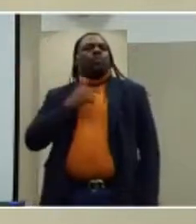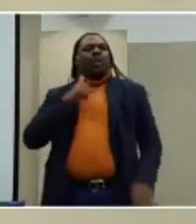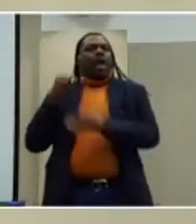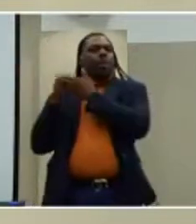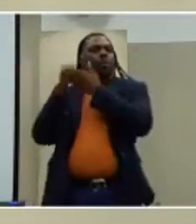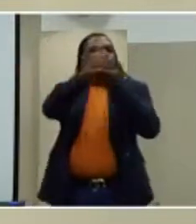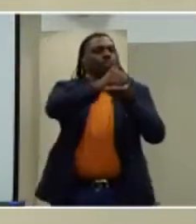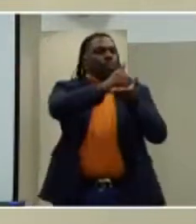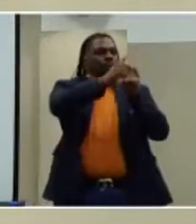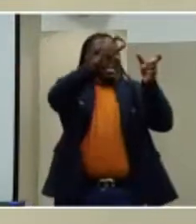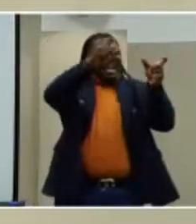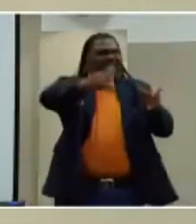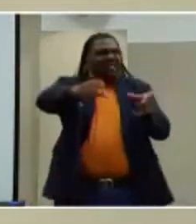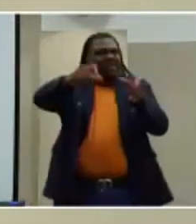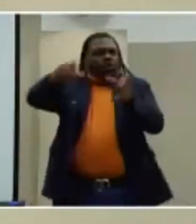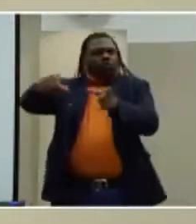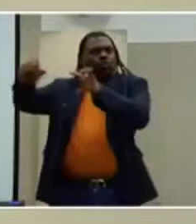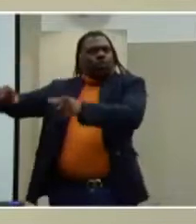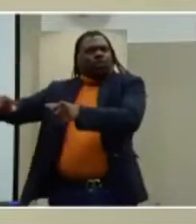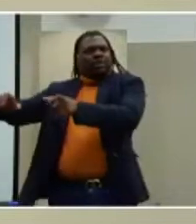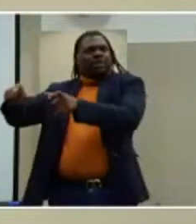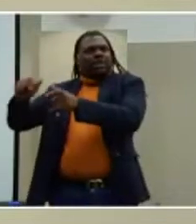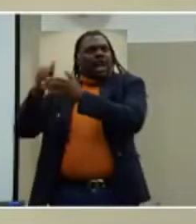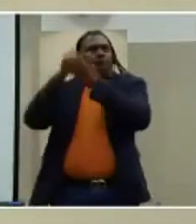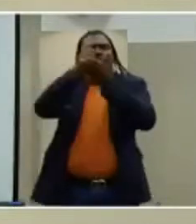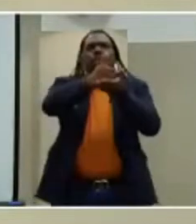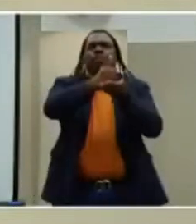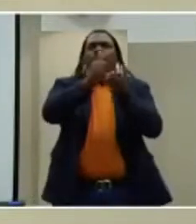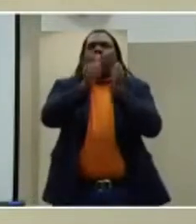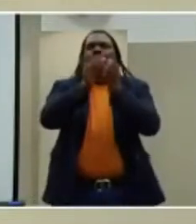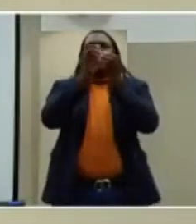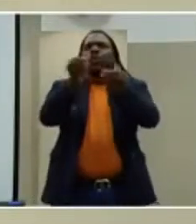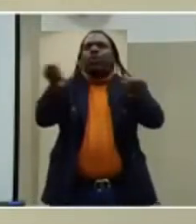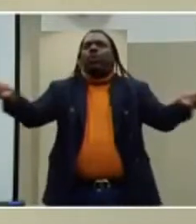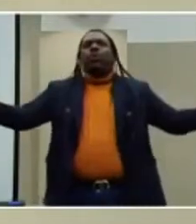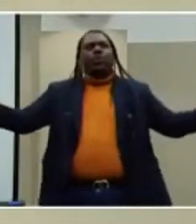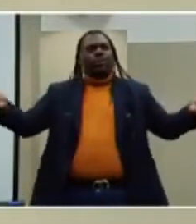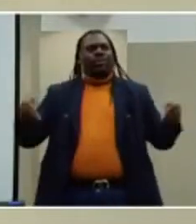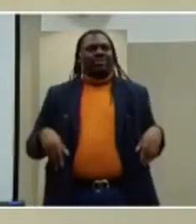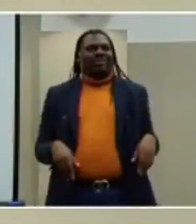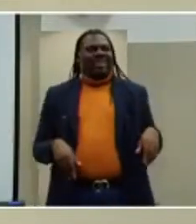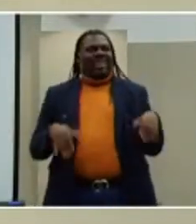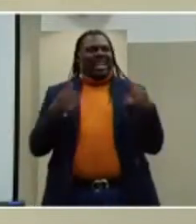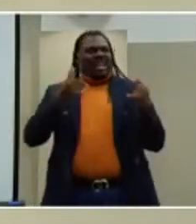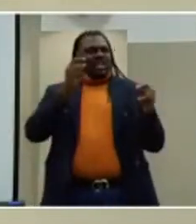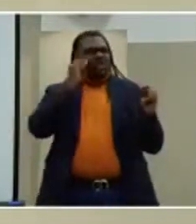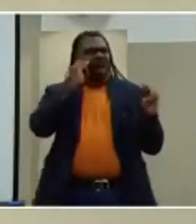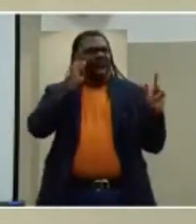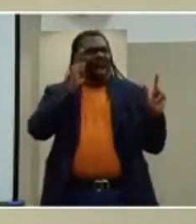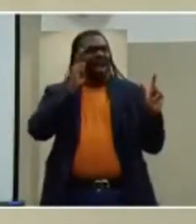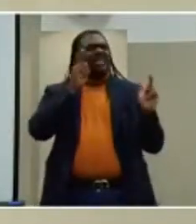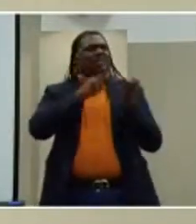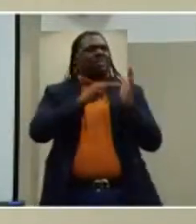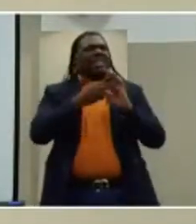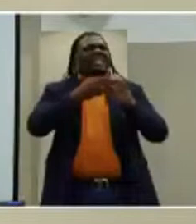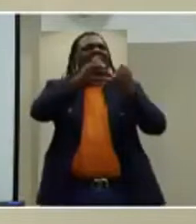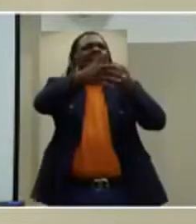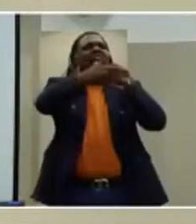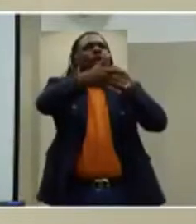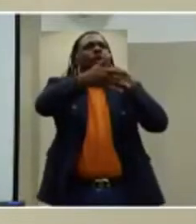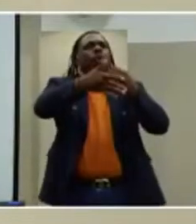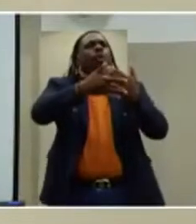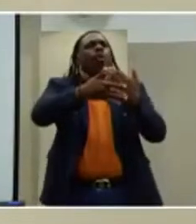individuals overcome obstacles they or their students face. Not surprisingly, a major obstacle is